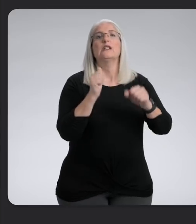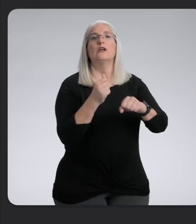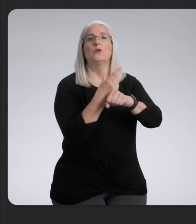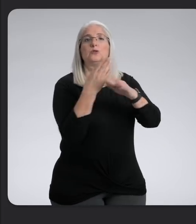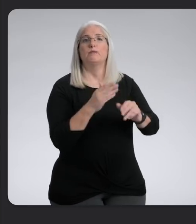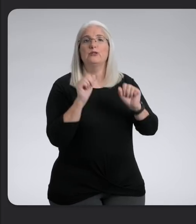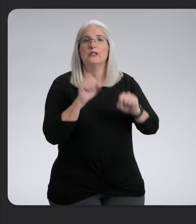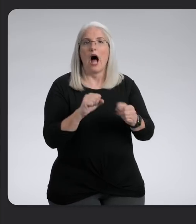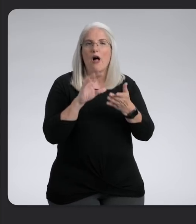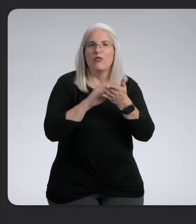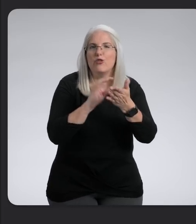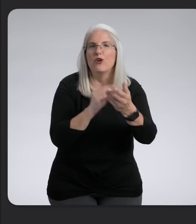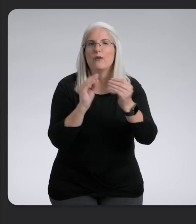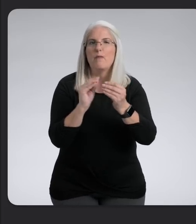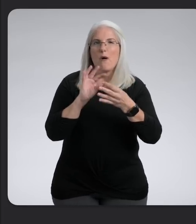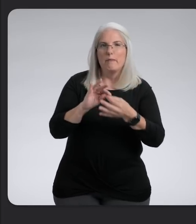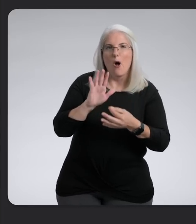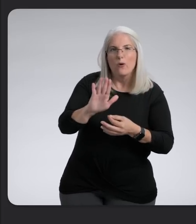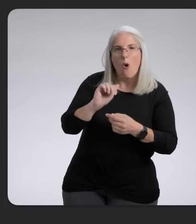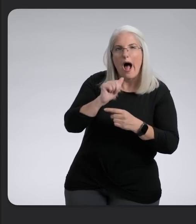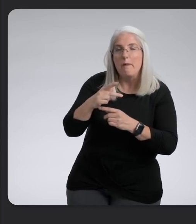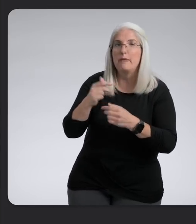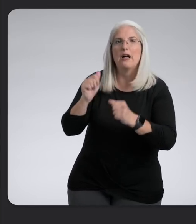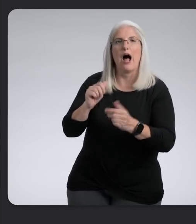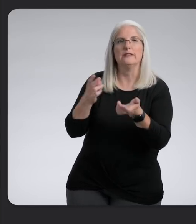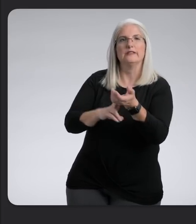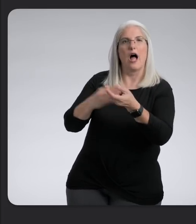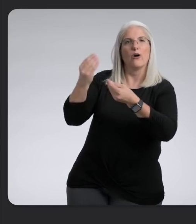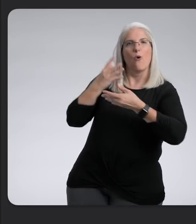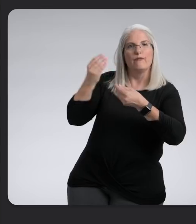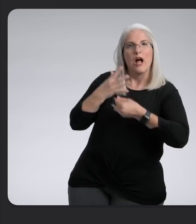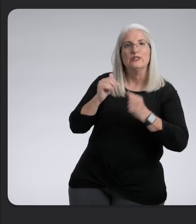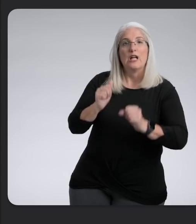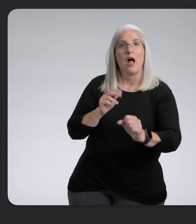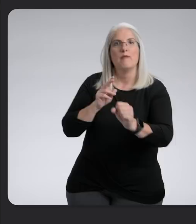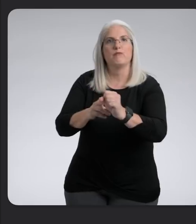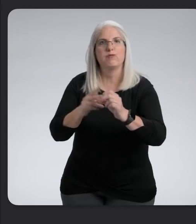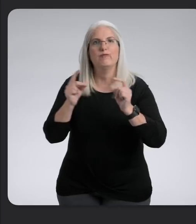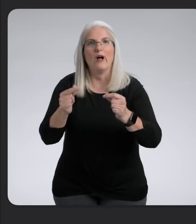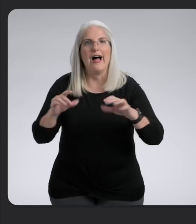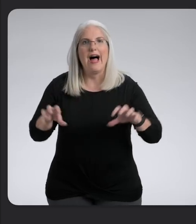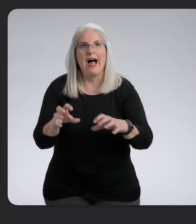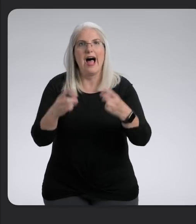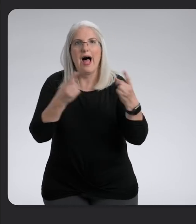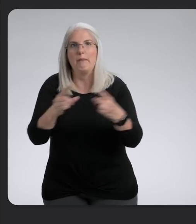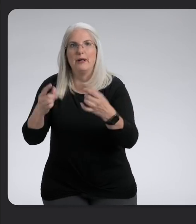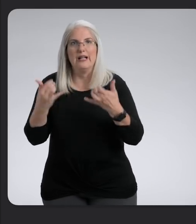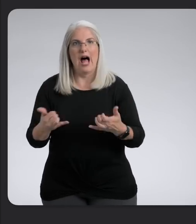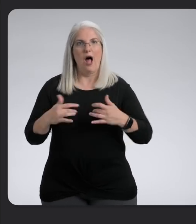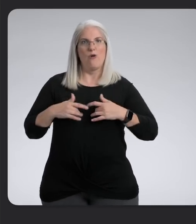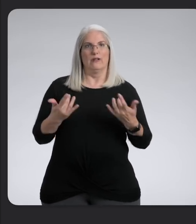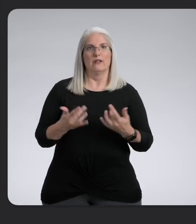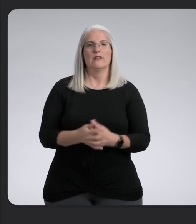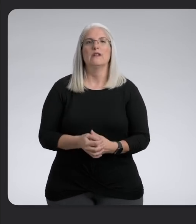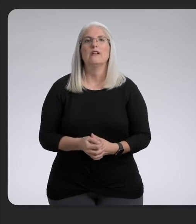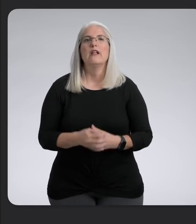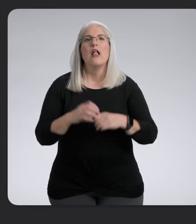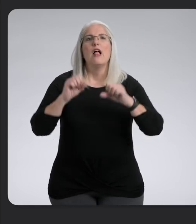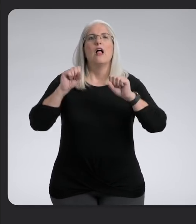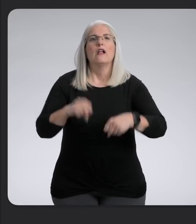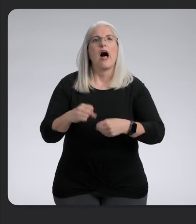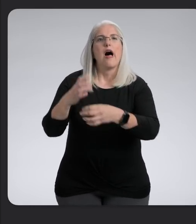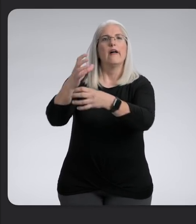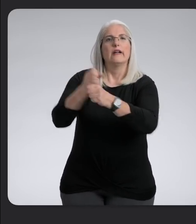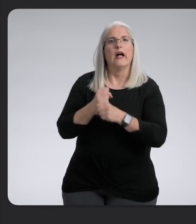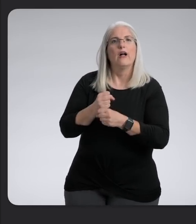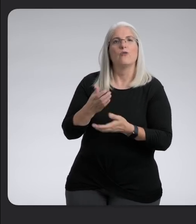be notified, or quickly join the action if it's happening now. They can discover events with personalized recommendations. And